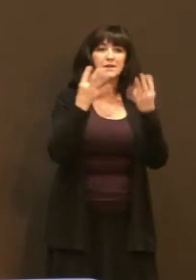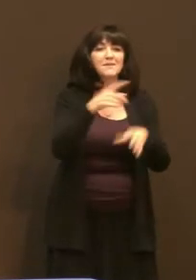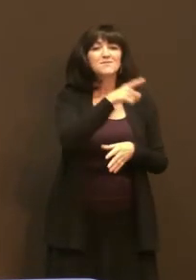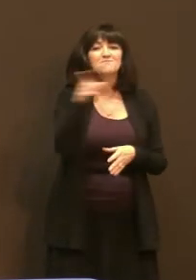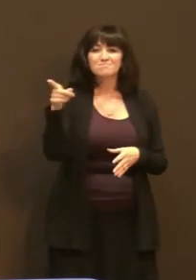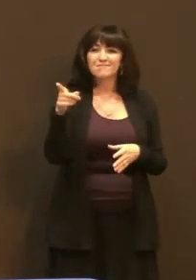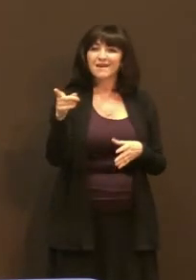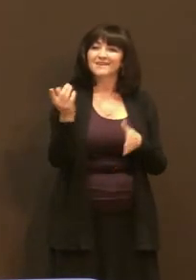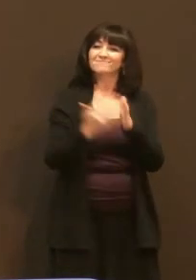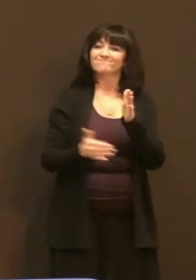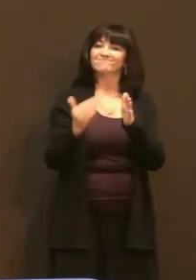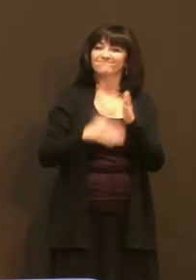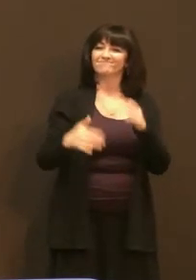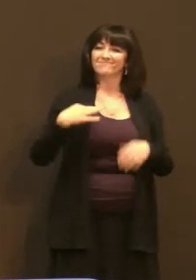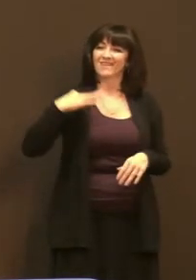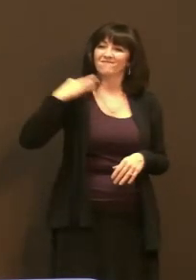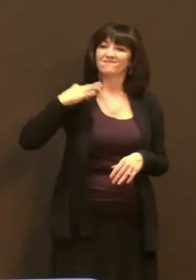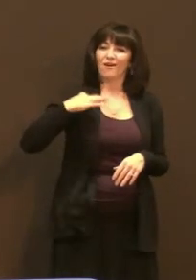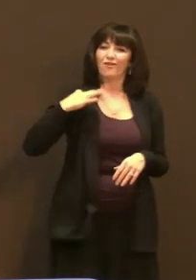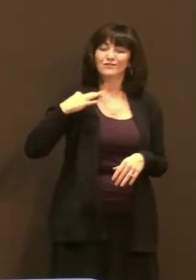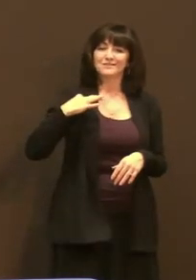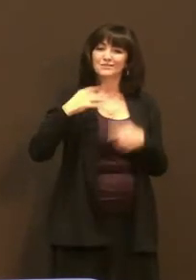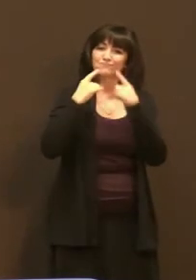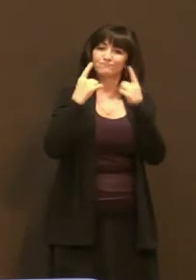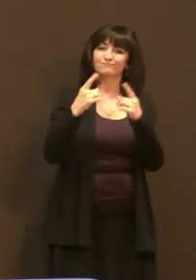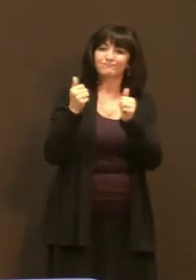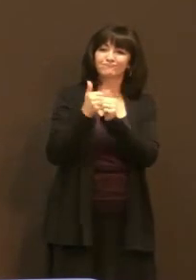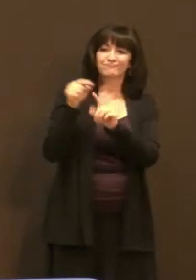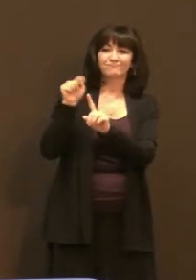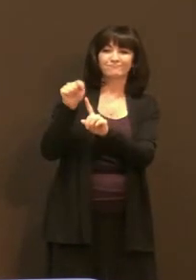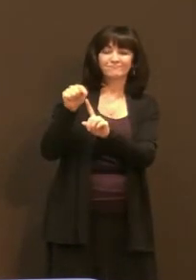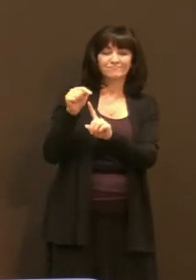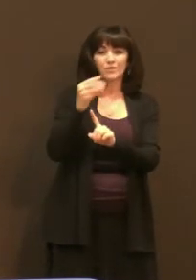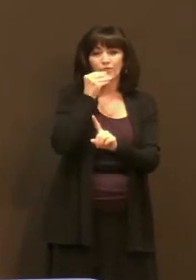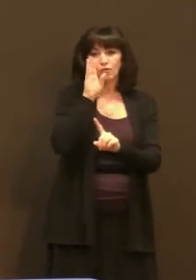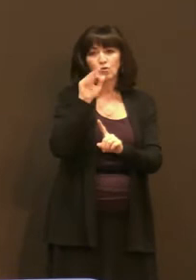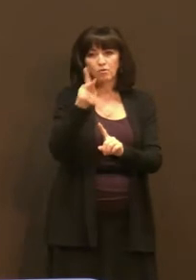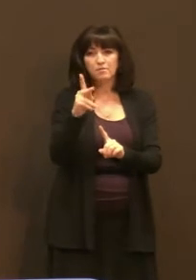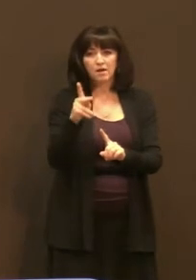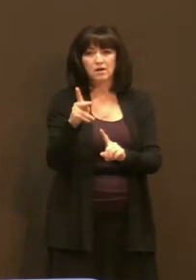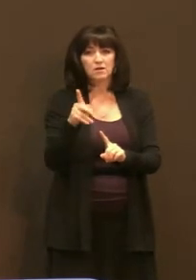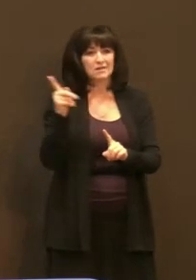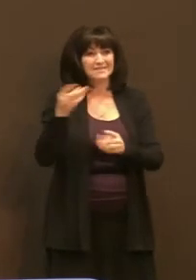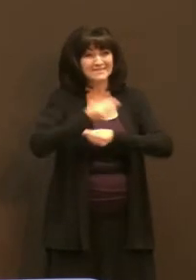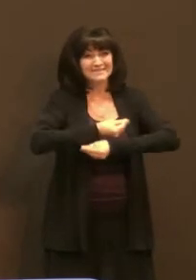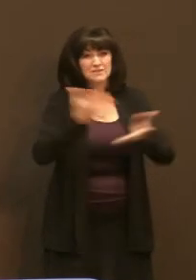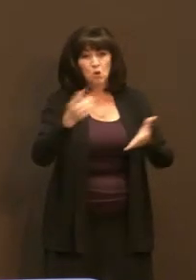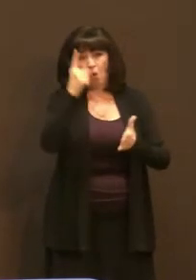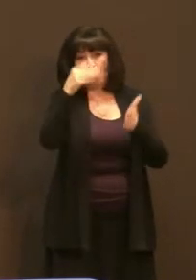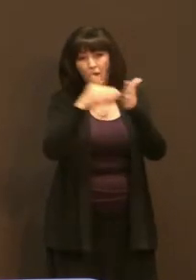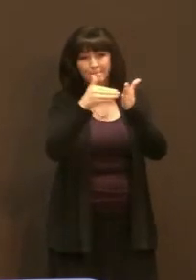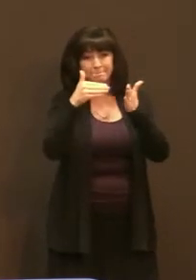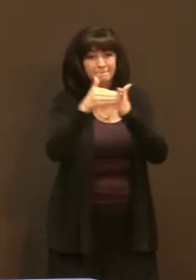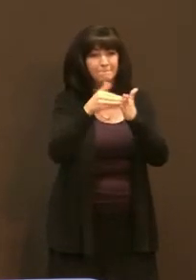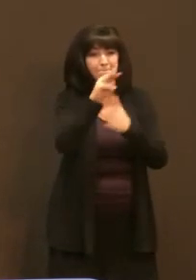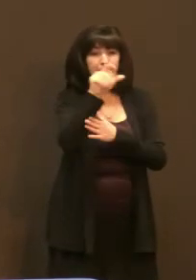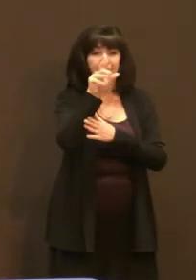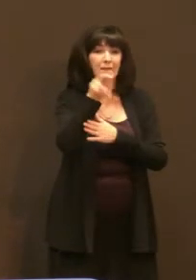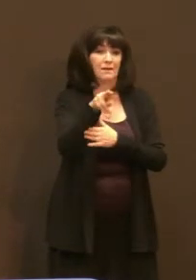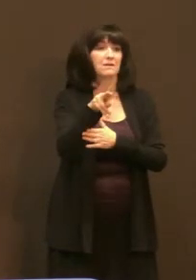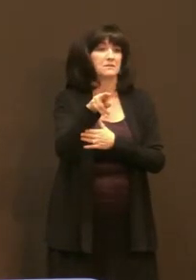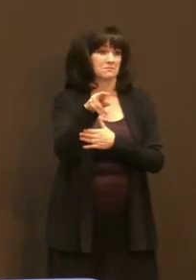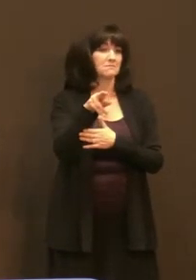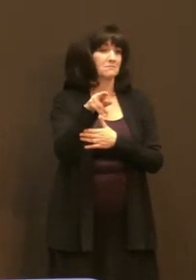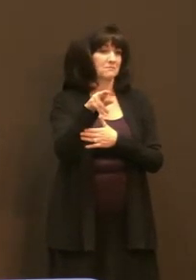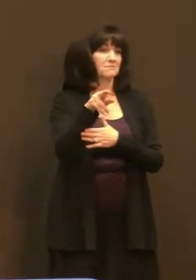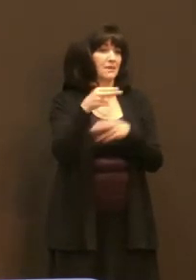still getting those volunteers that they need today to help with some of their missions. But over the last 3 weeks have distributed over 1 million pounds of food.